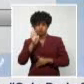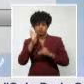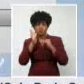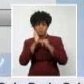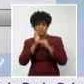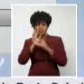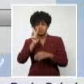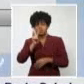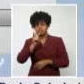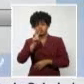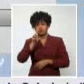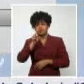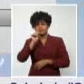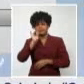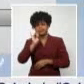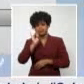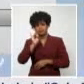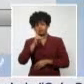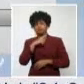105,317 deaths,